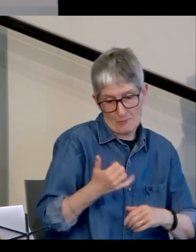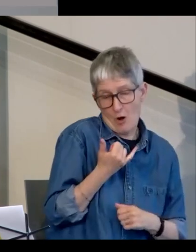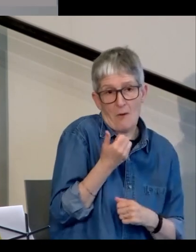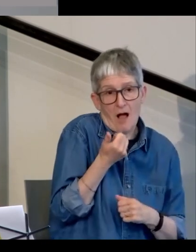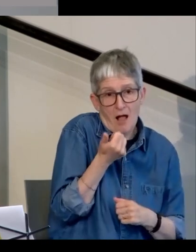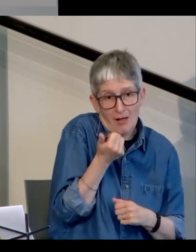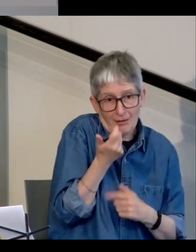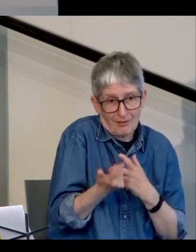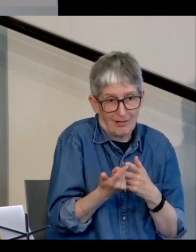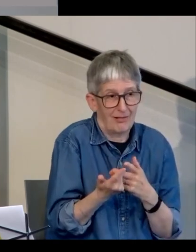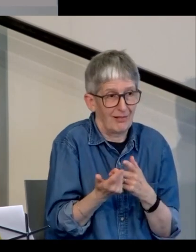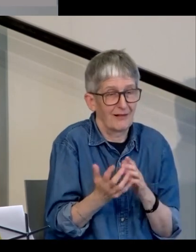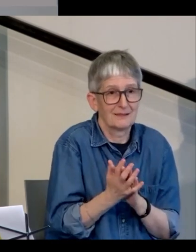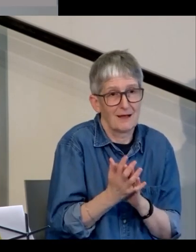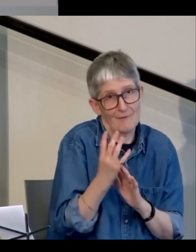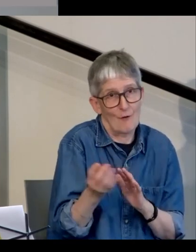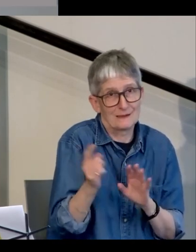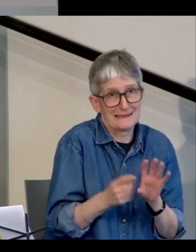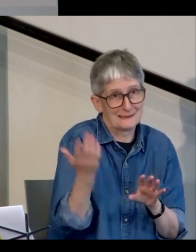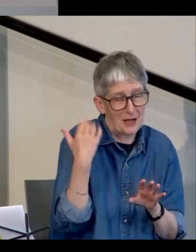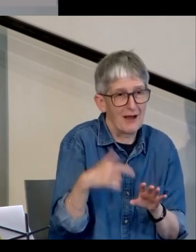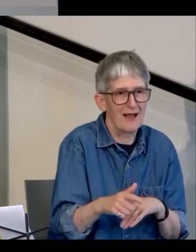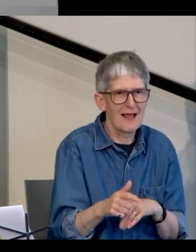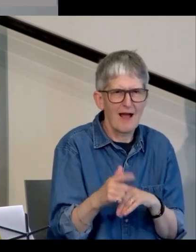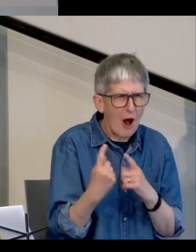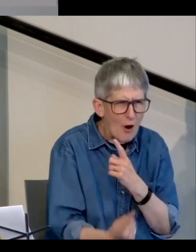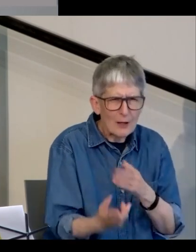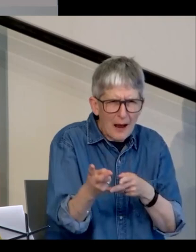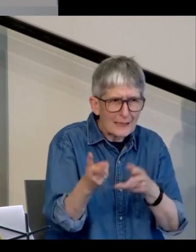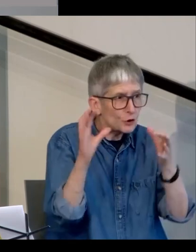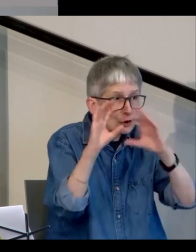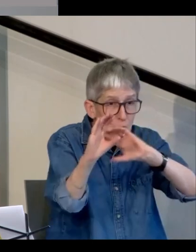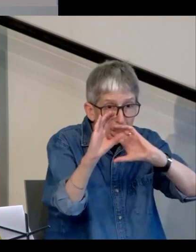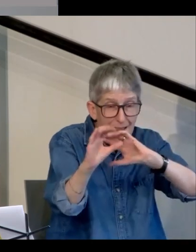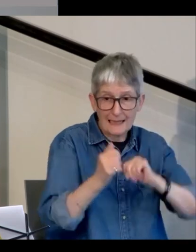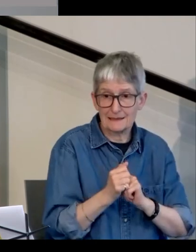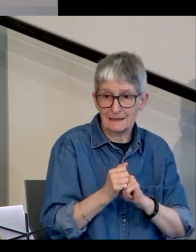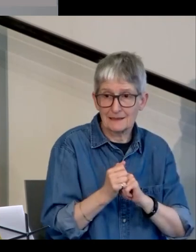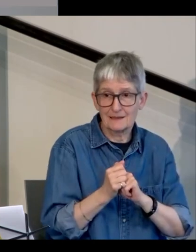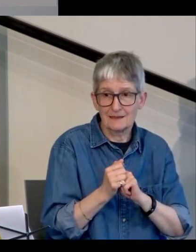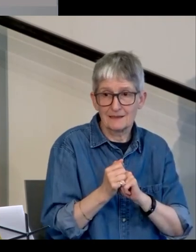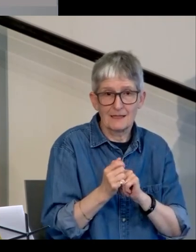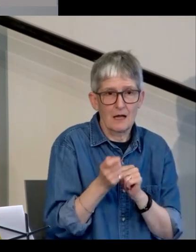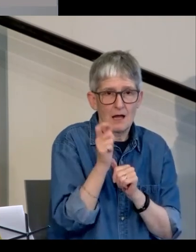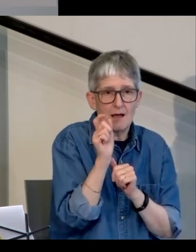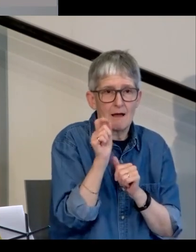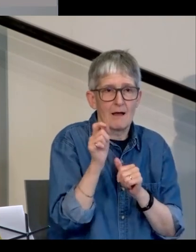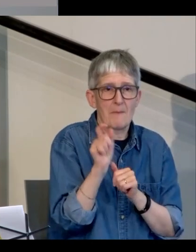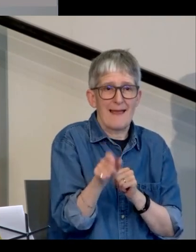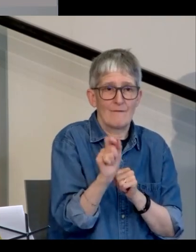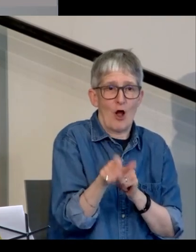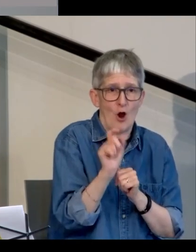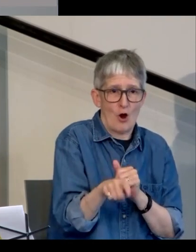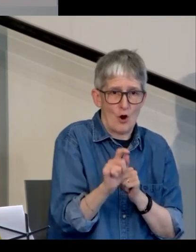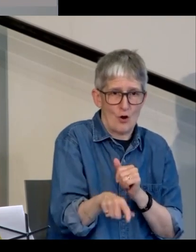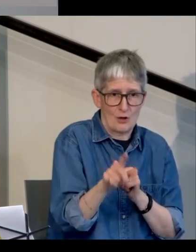as you recognise, over 40 years ago. So the only way we had to communicate was a coin payphone